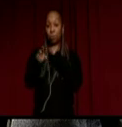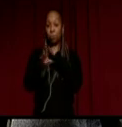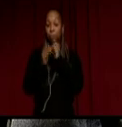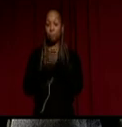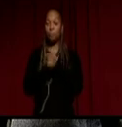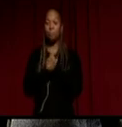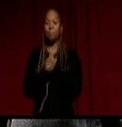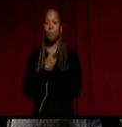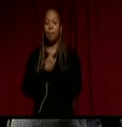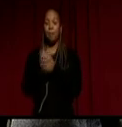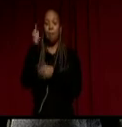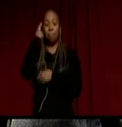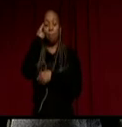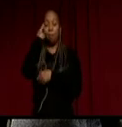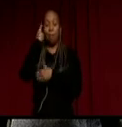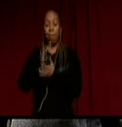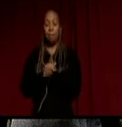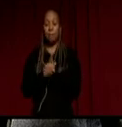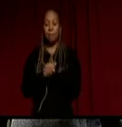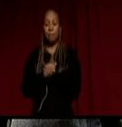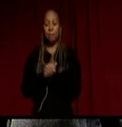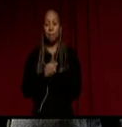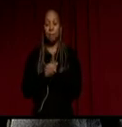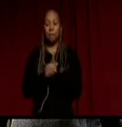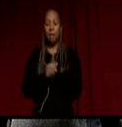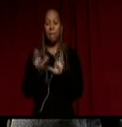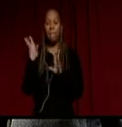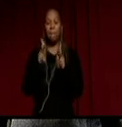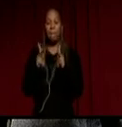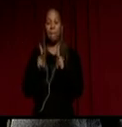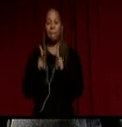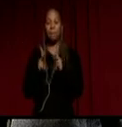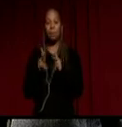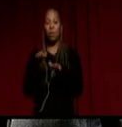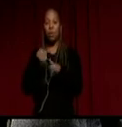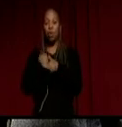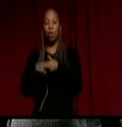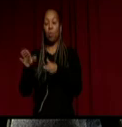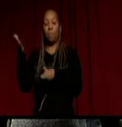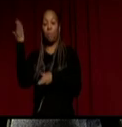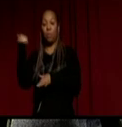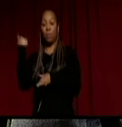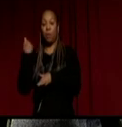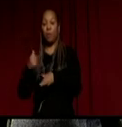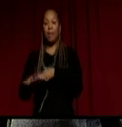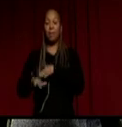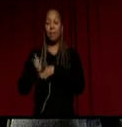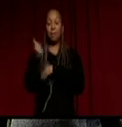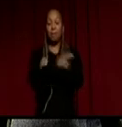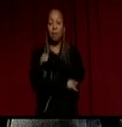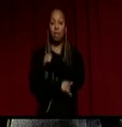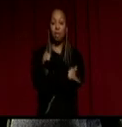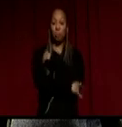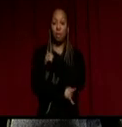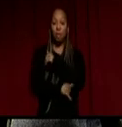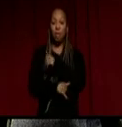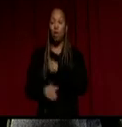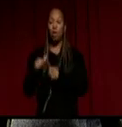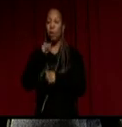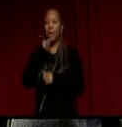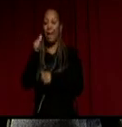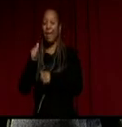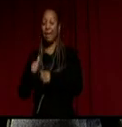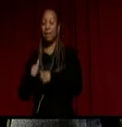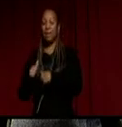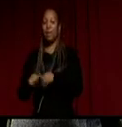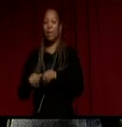Himmler. I thought about, the people who were in Nazi Germany doing uncontrolled experiments,